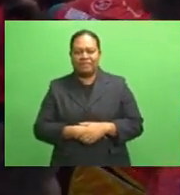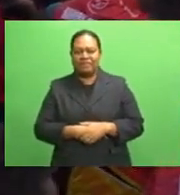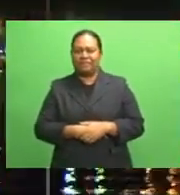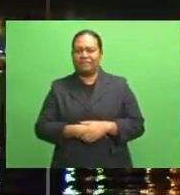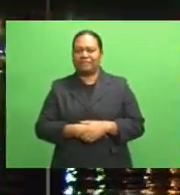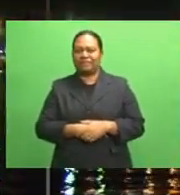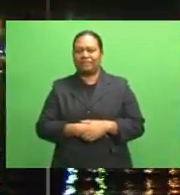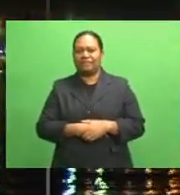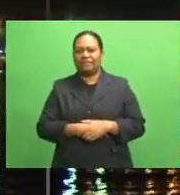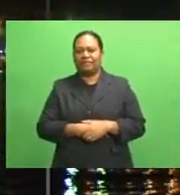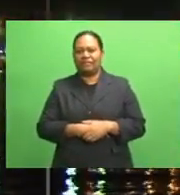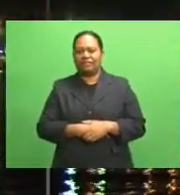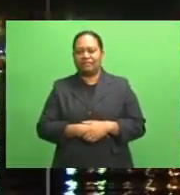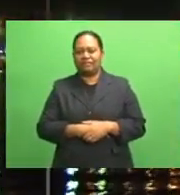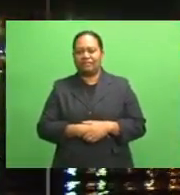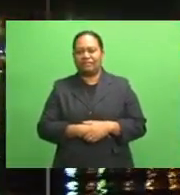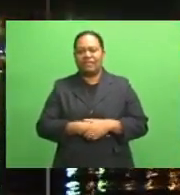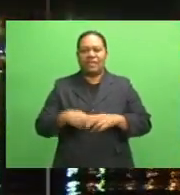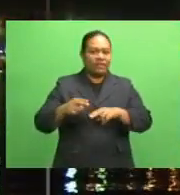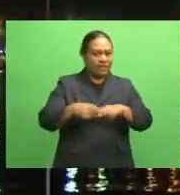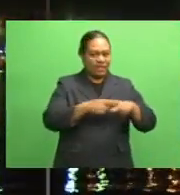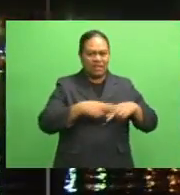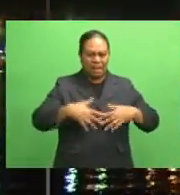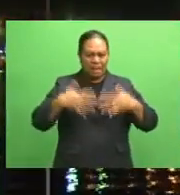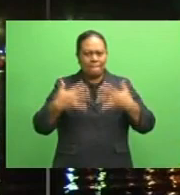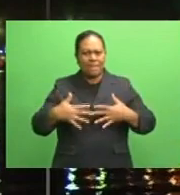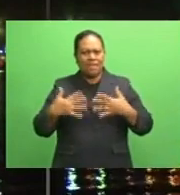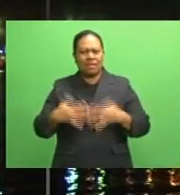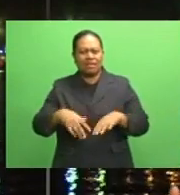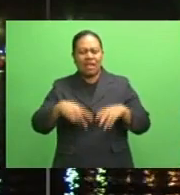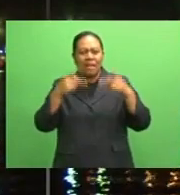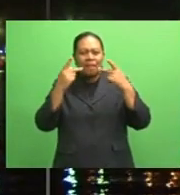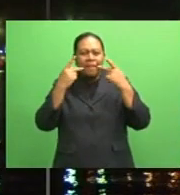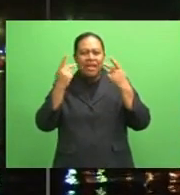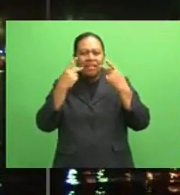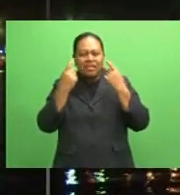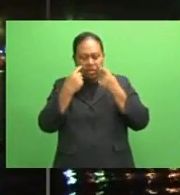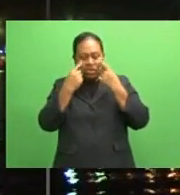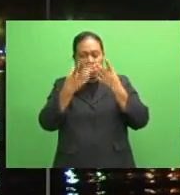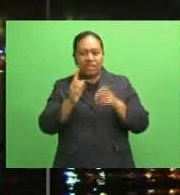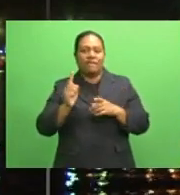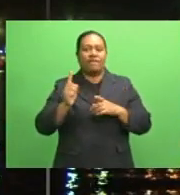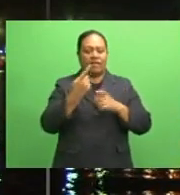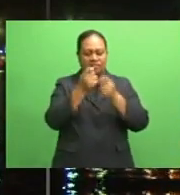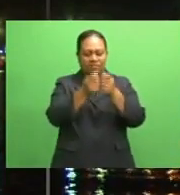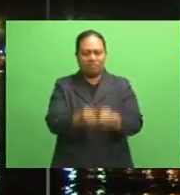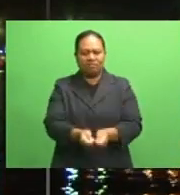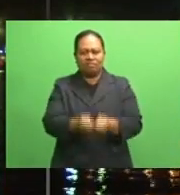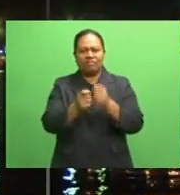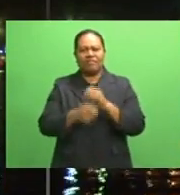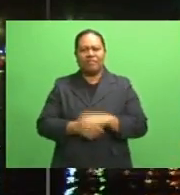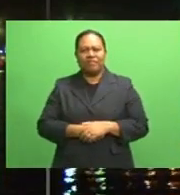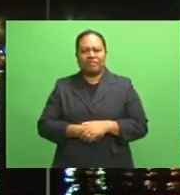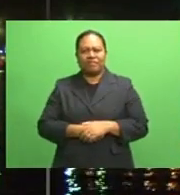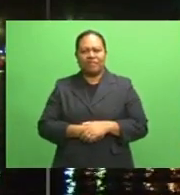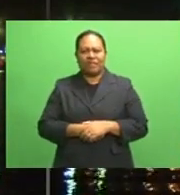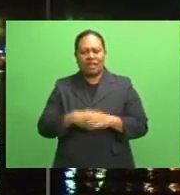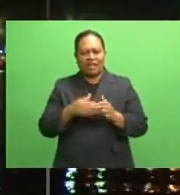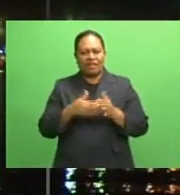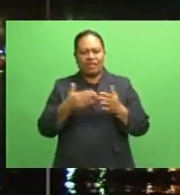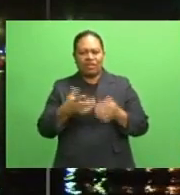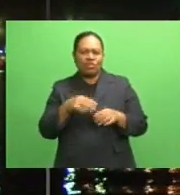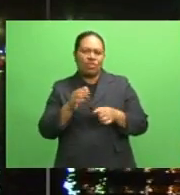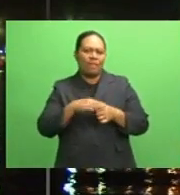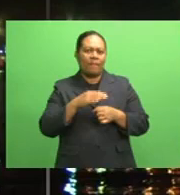Sports. Fiji Mbathi and Panthers forward Viliame Kikau scored the first try for the Penrith Panthers as they beat the